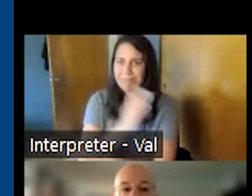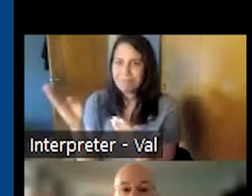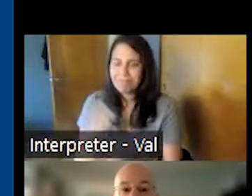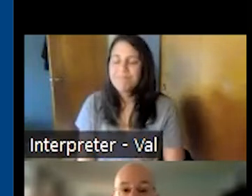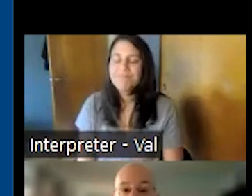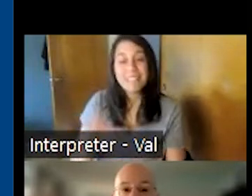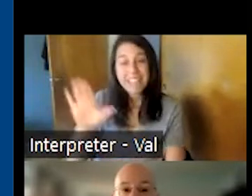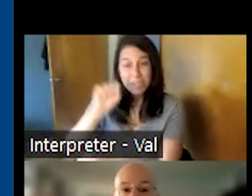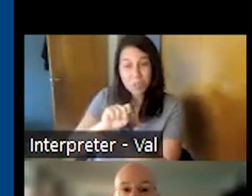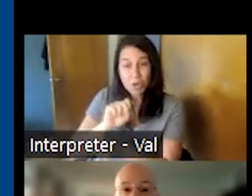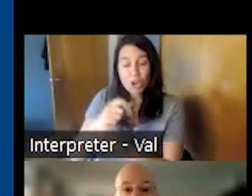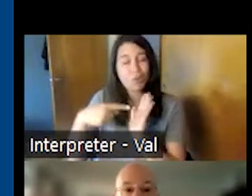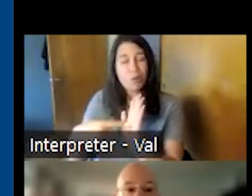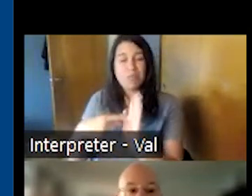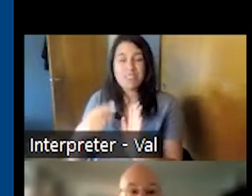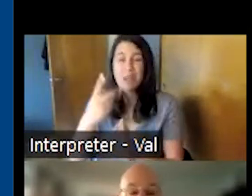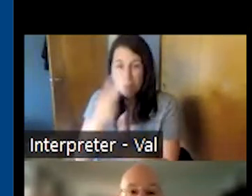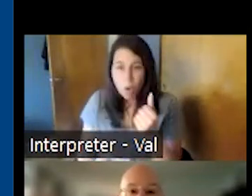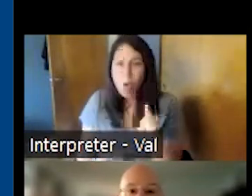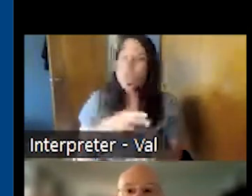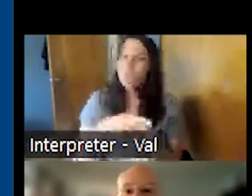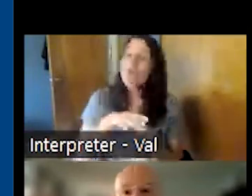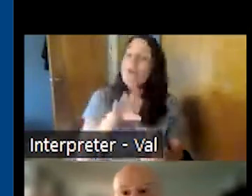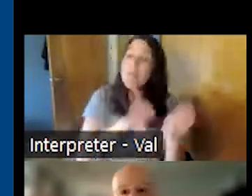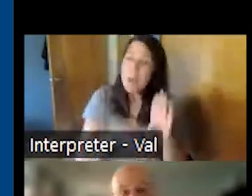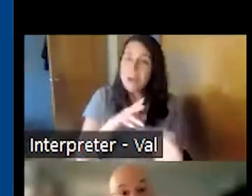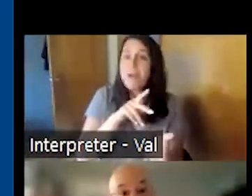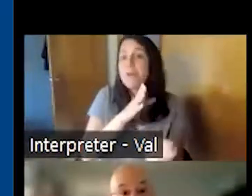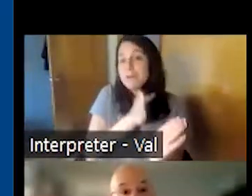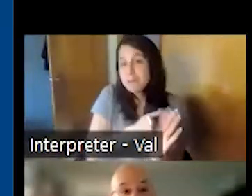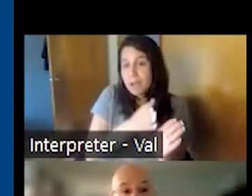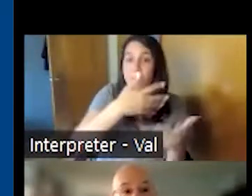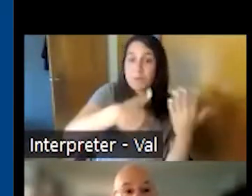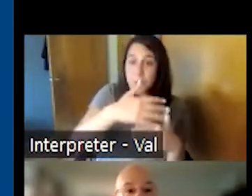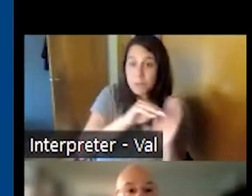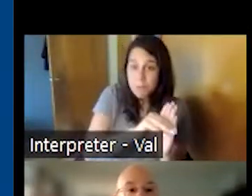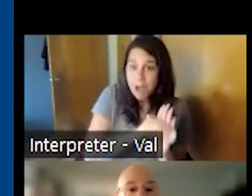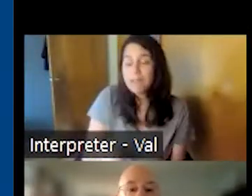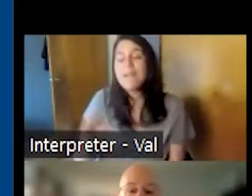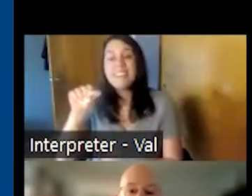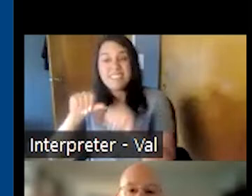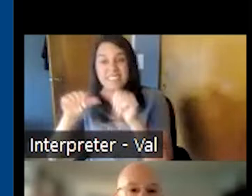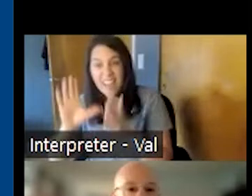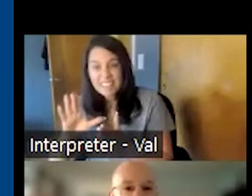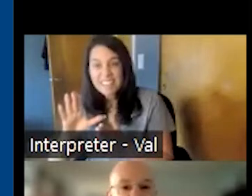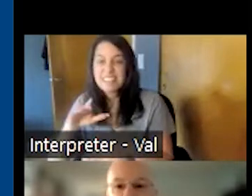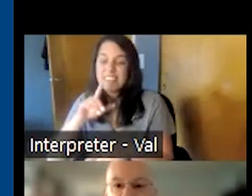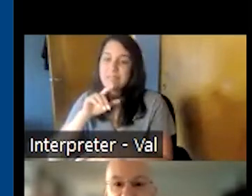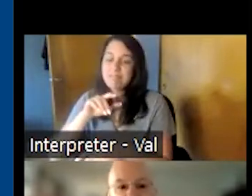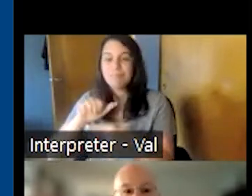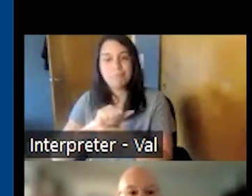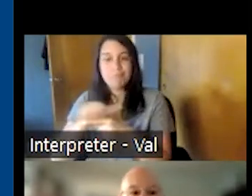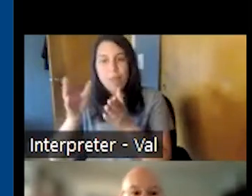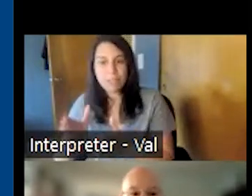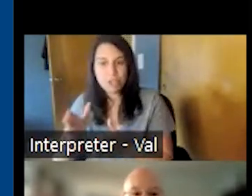represent the best aspects of both the biopsychosocial model and the scientist-practitioner model. I also wanted to end this